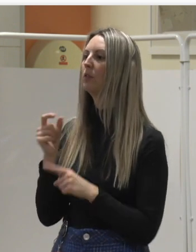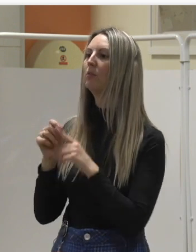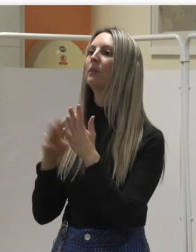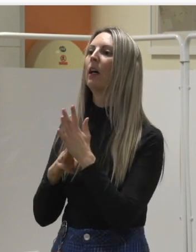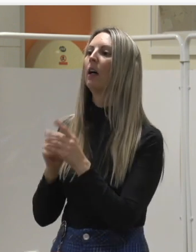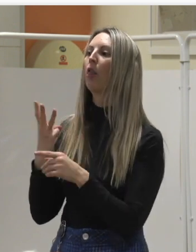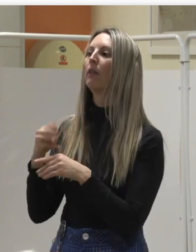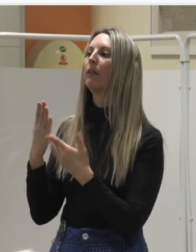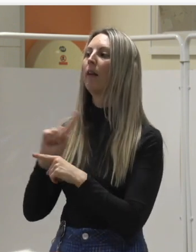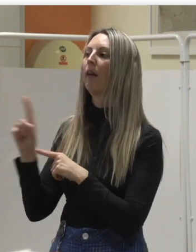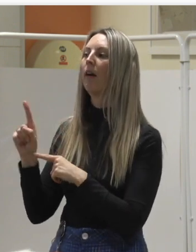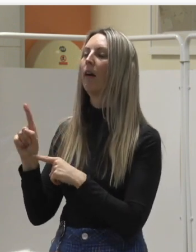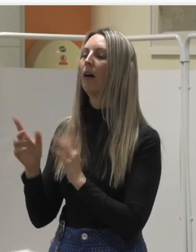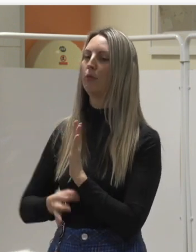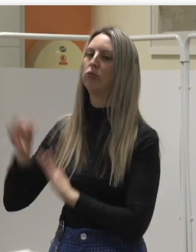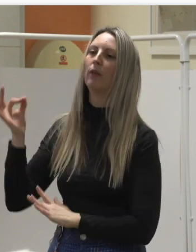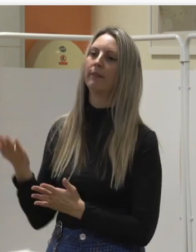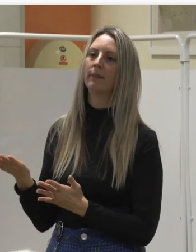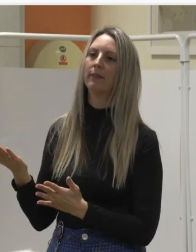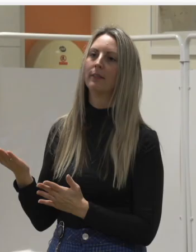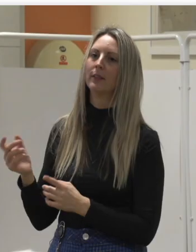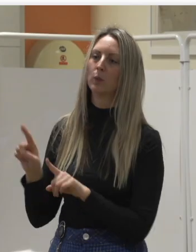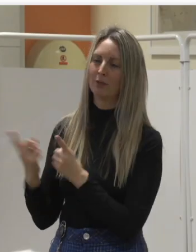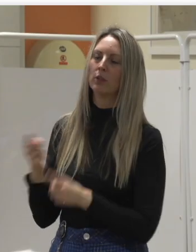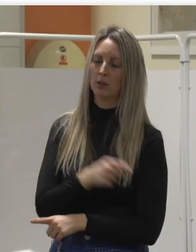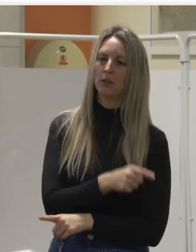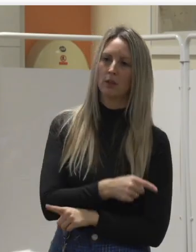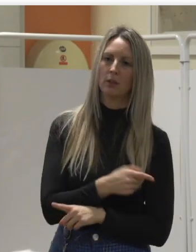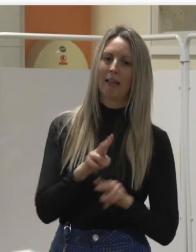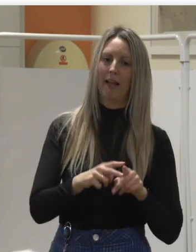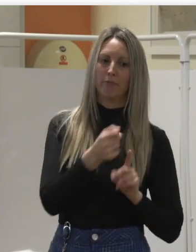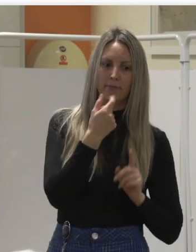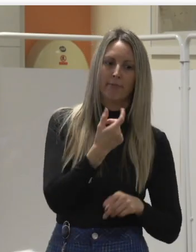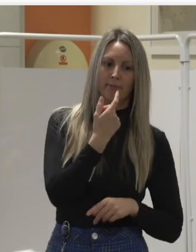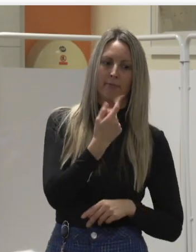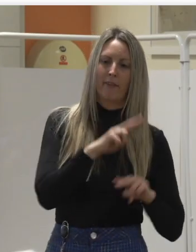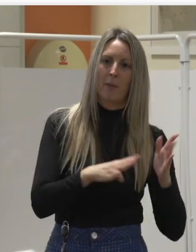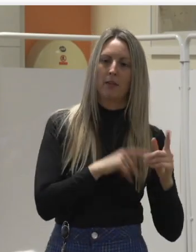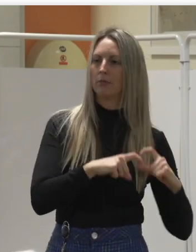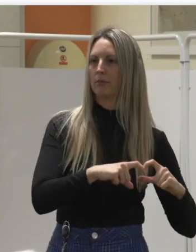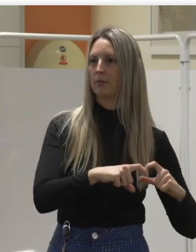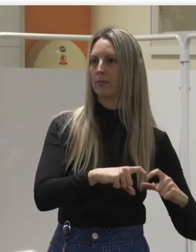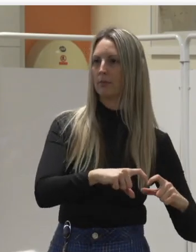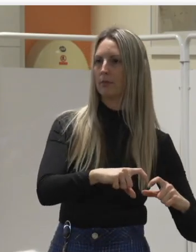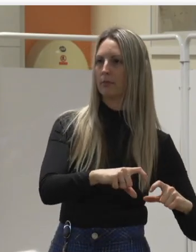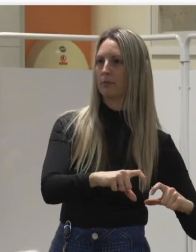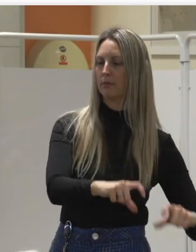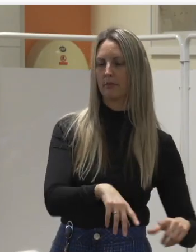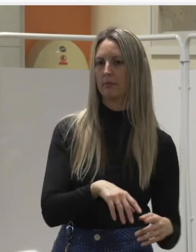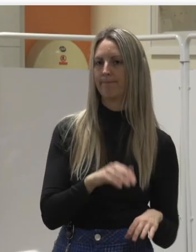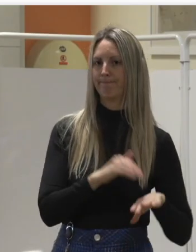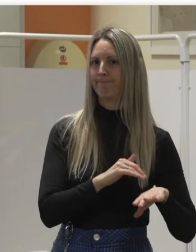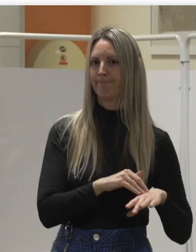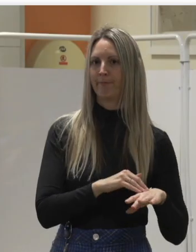the usual response we get. So that's, again, this is something which is targeted treatment and quick response, which is